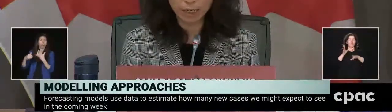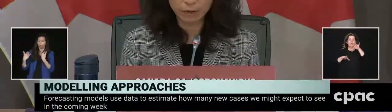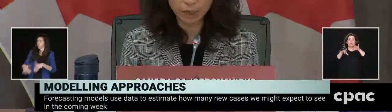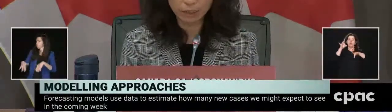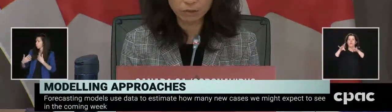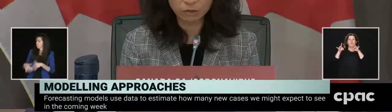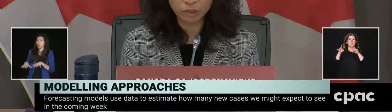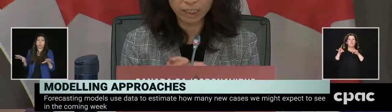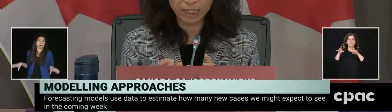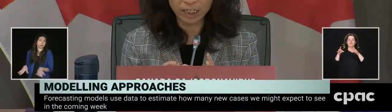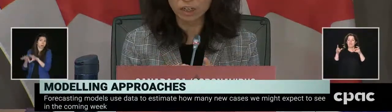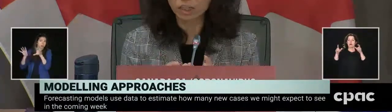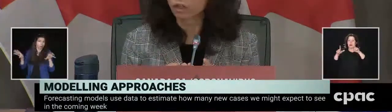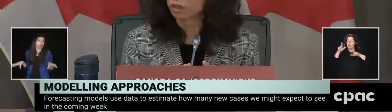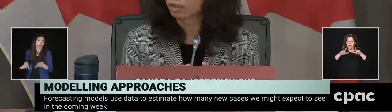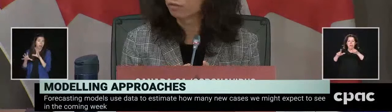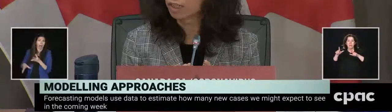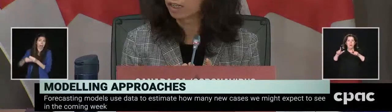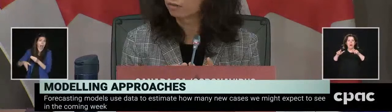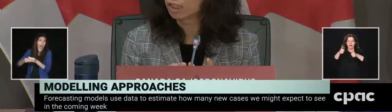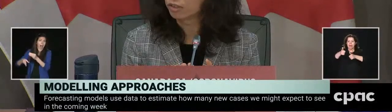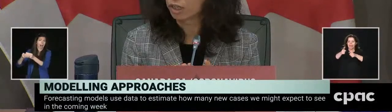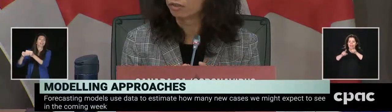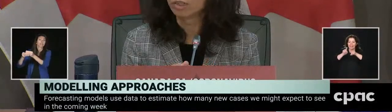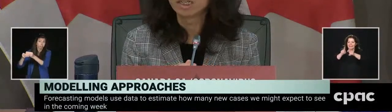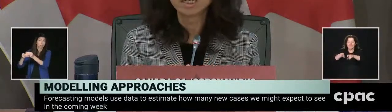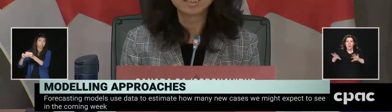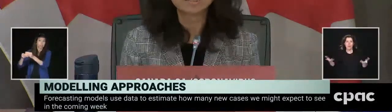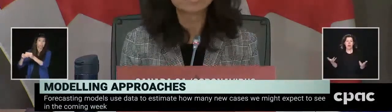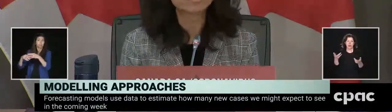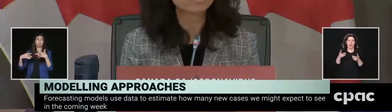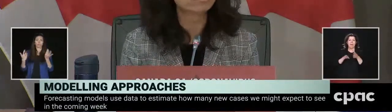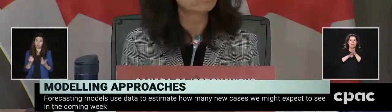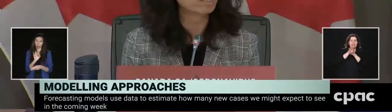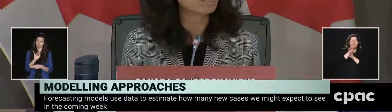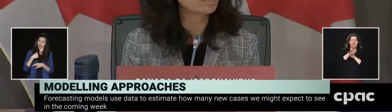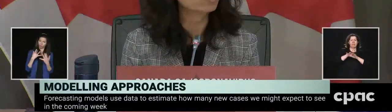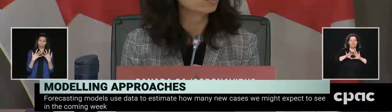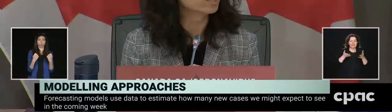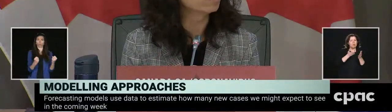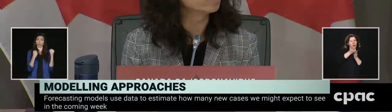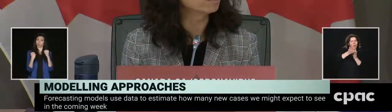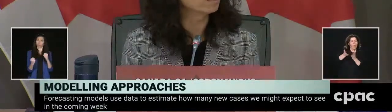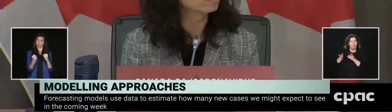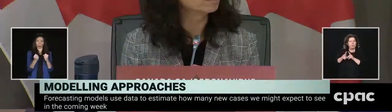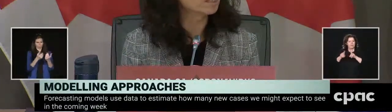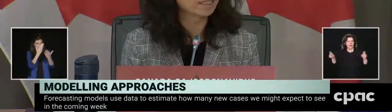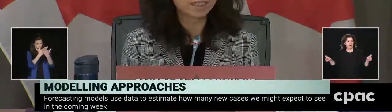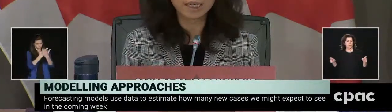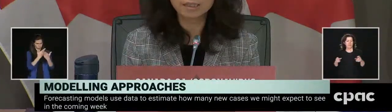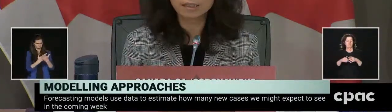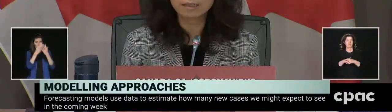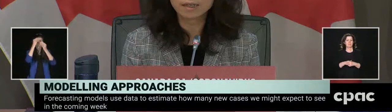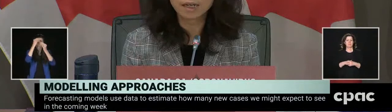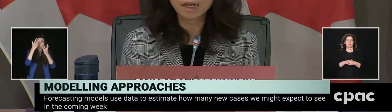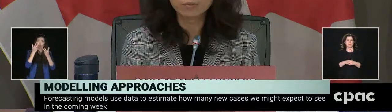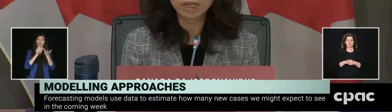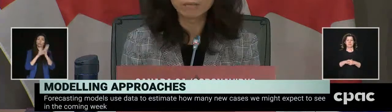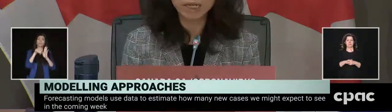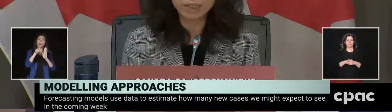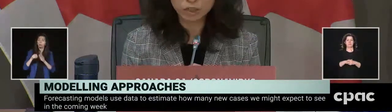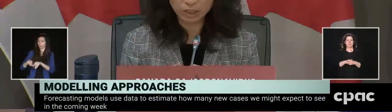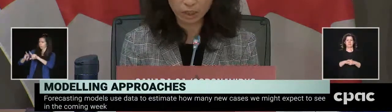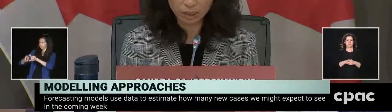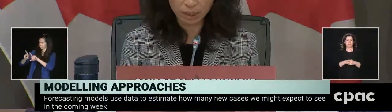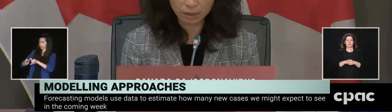of our staying on course for that green zone is to ensure that we are detecting cases